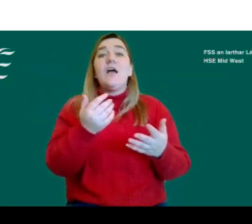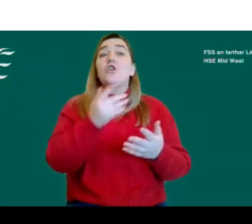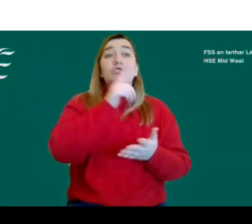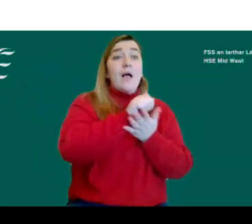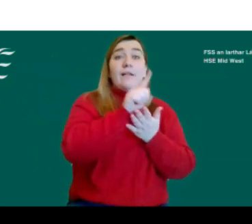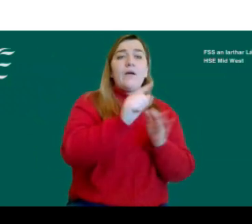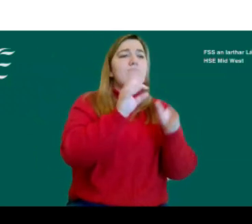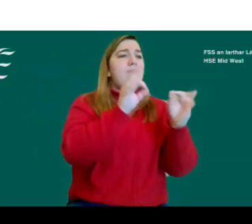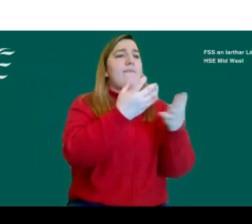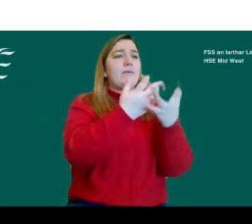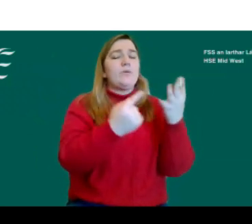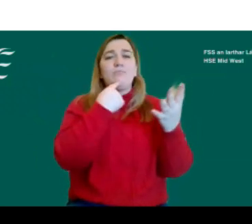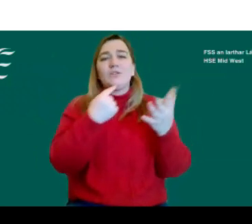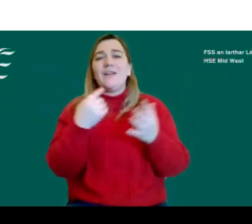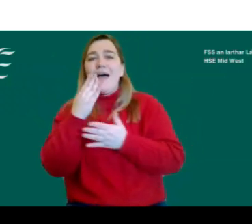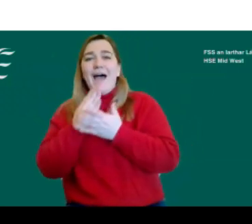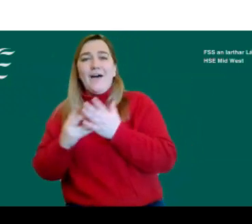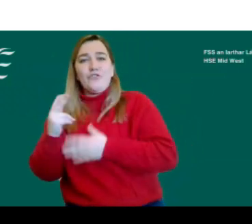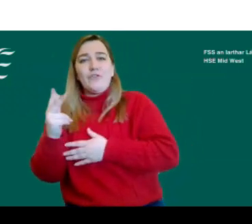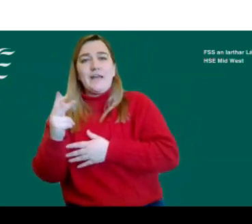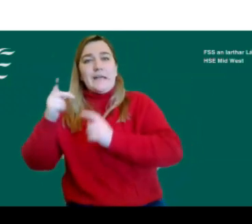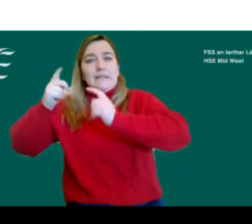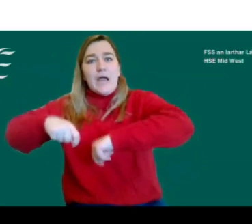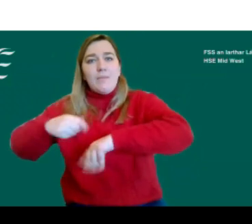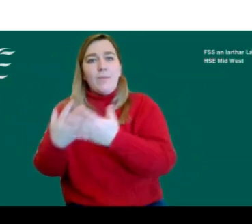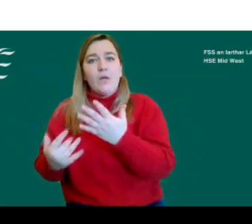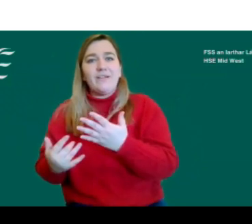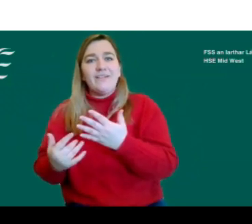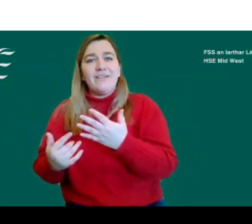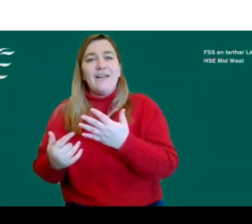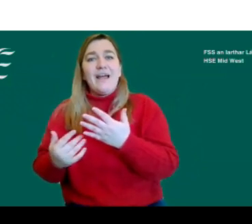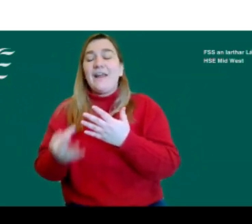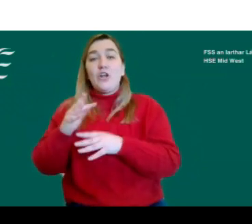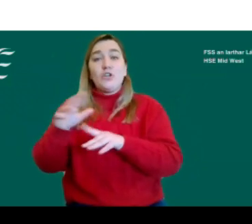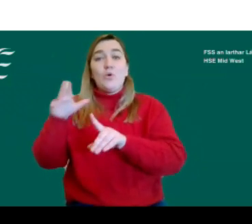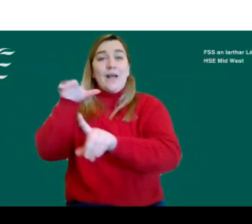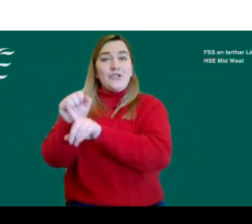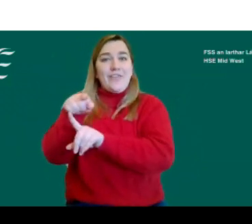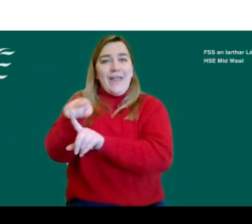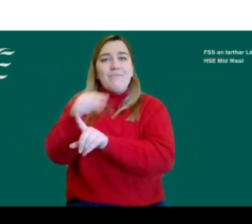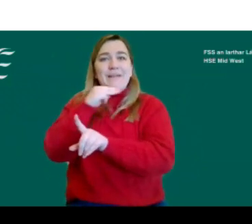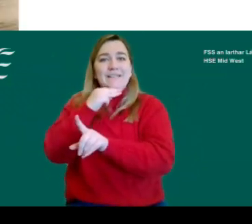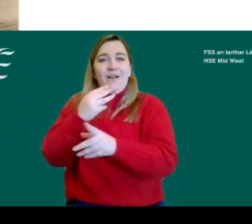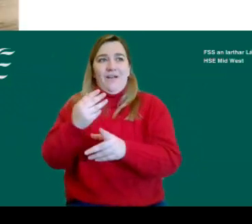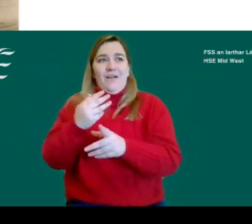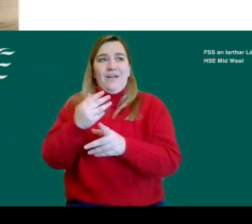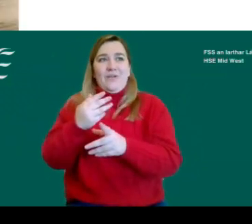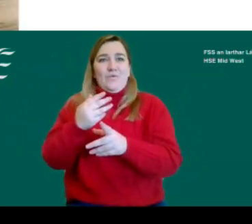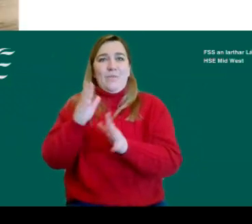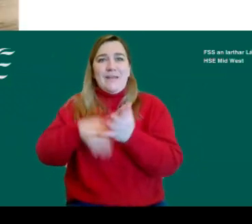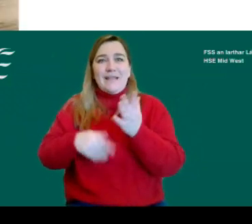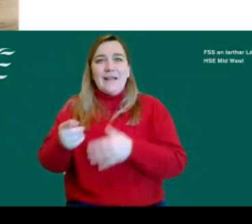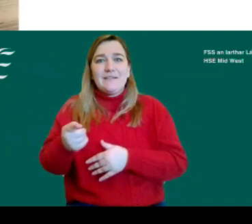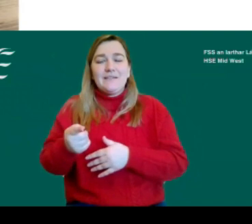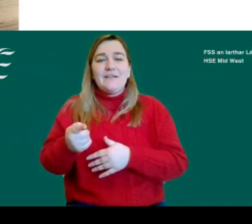helpful. So this is where the GP has to kind of trust women and go on their reported symptoms and try and go, this